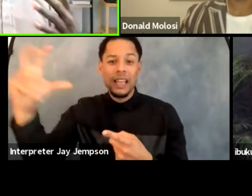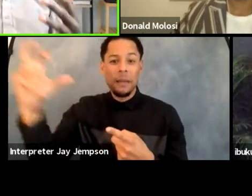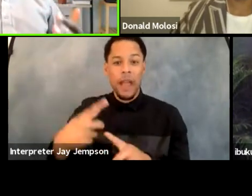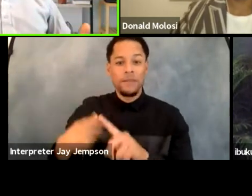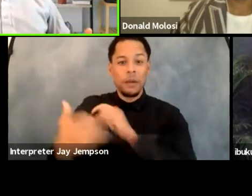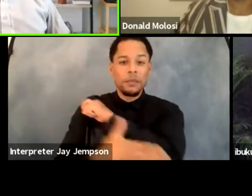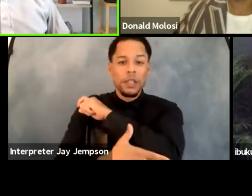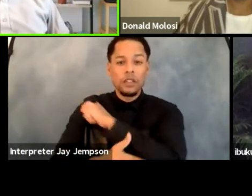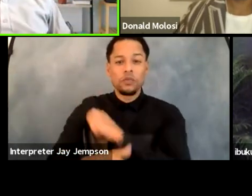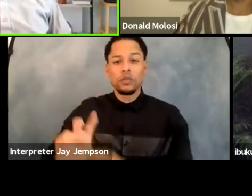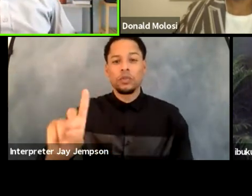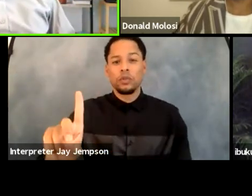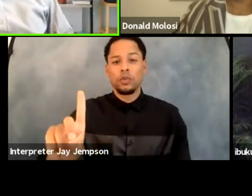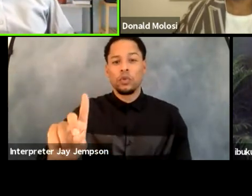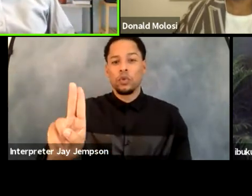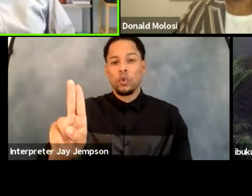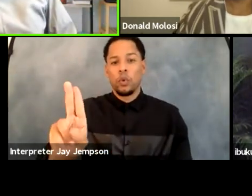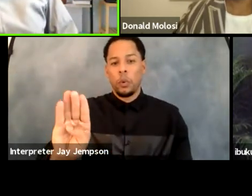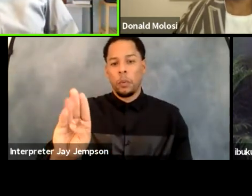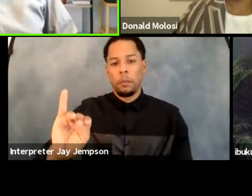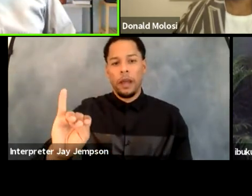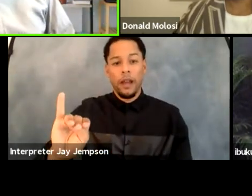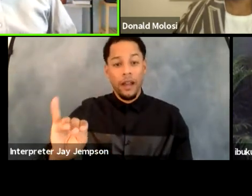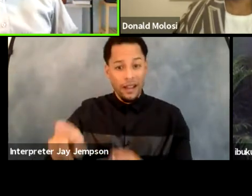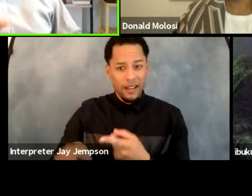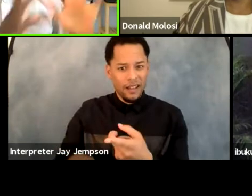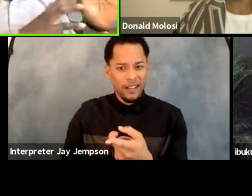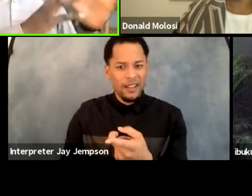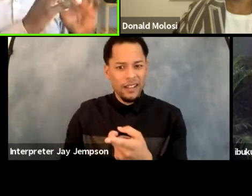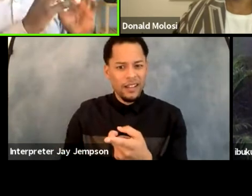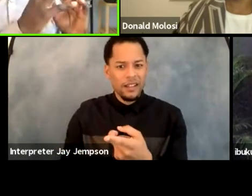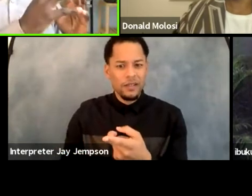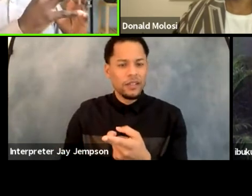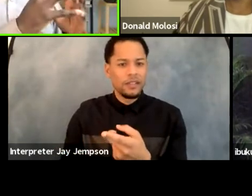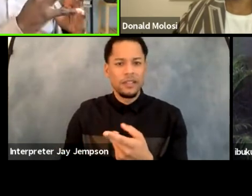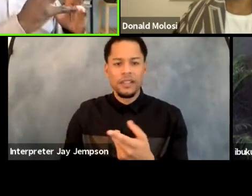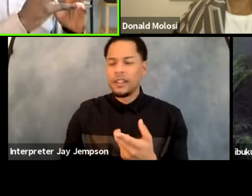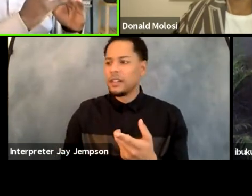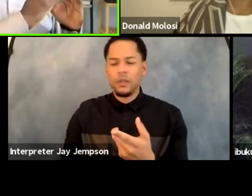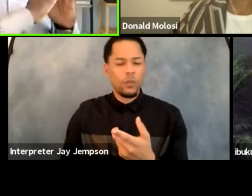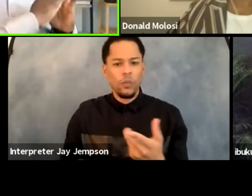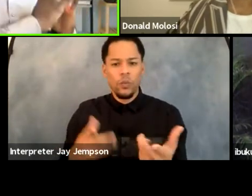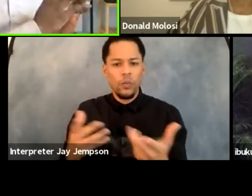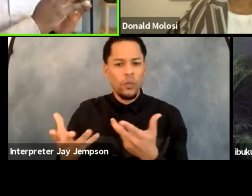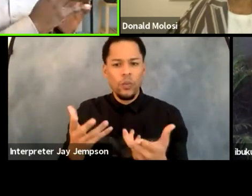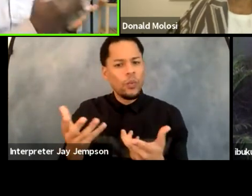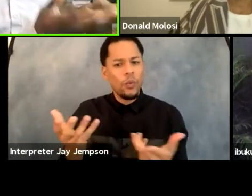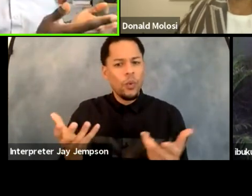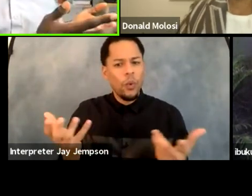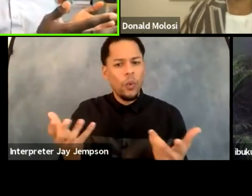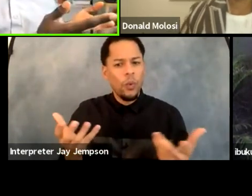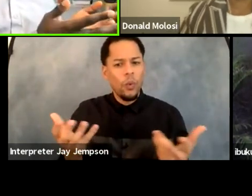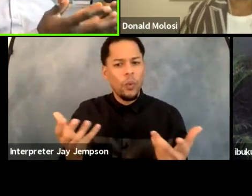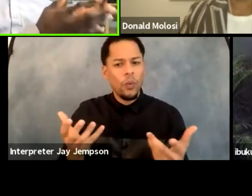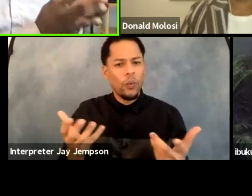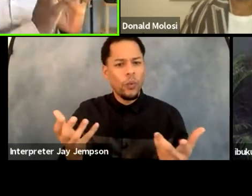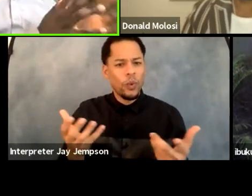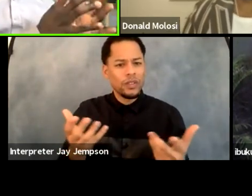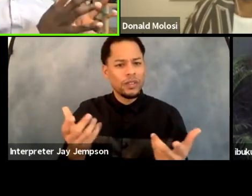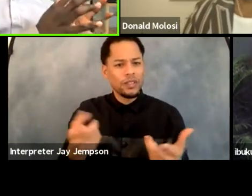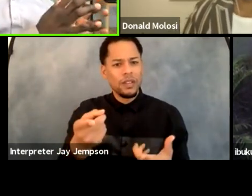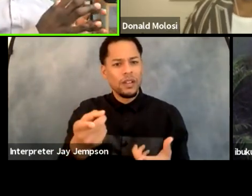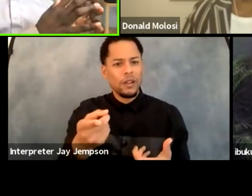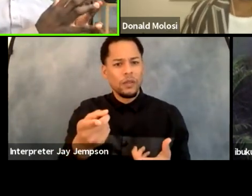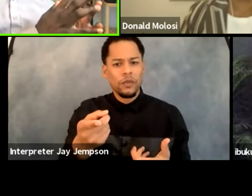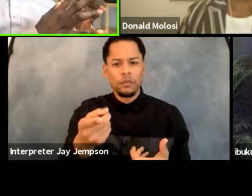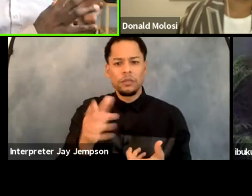you know, forthcoming itineraries and the ones in the past. what does it look like from a